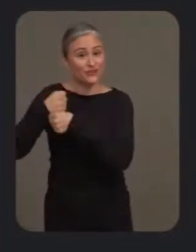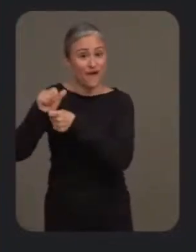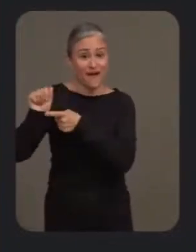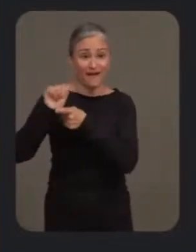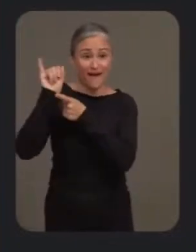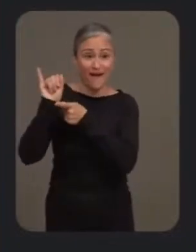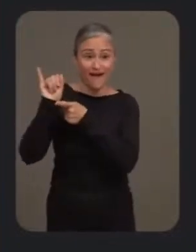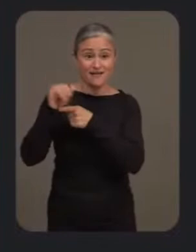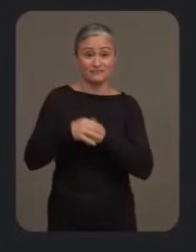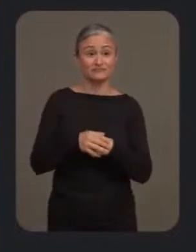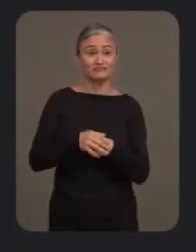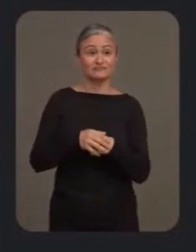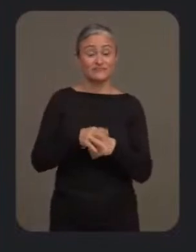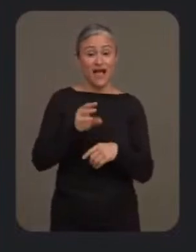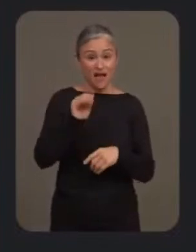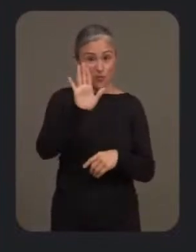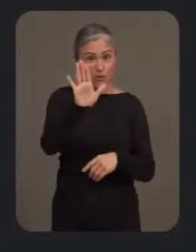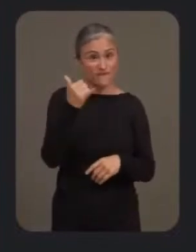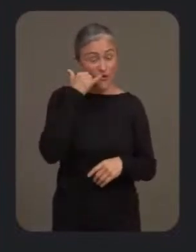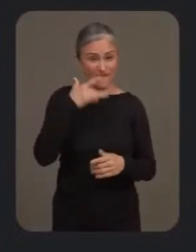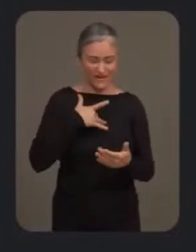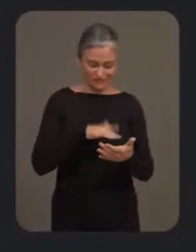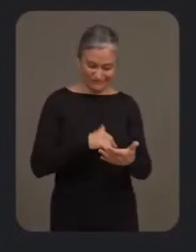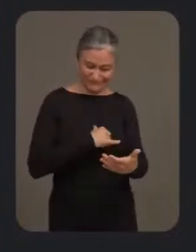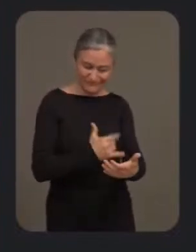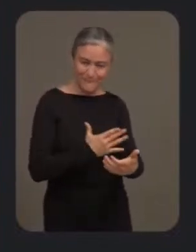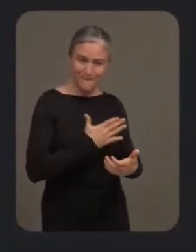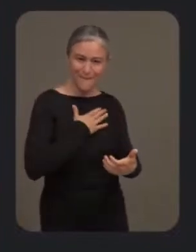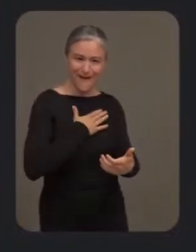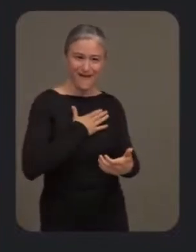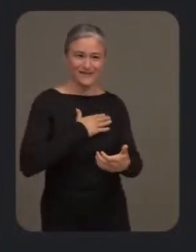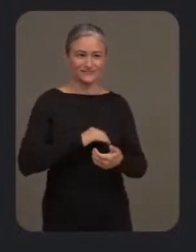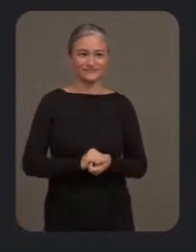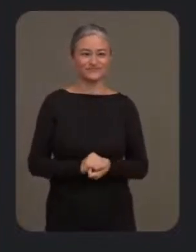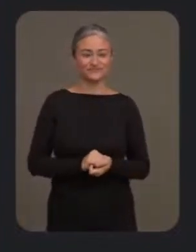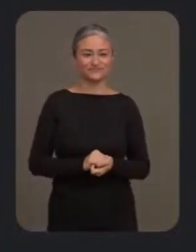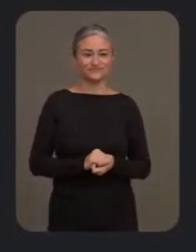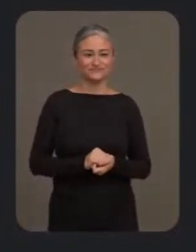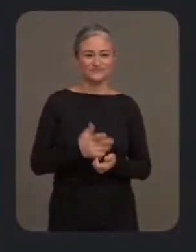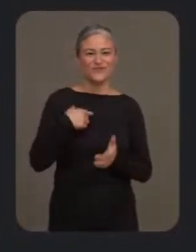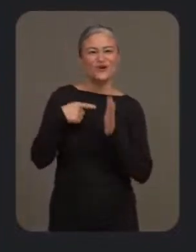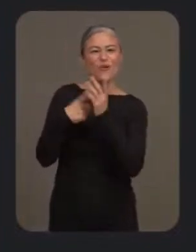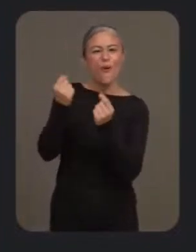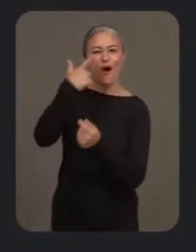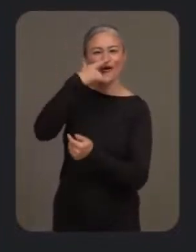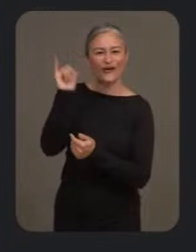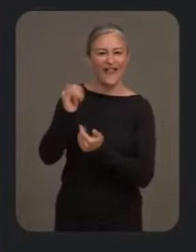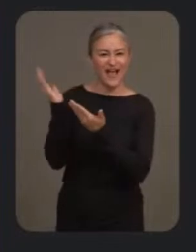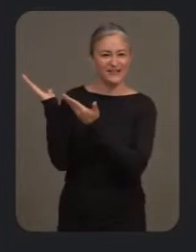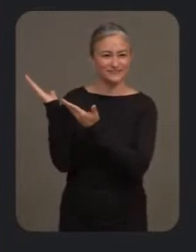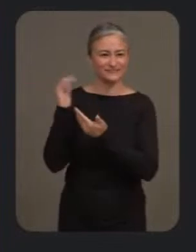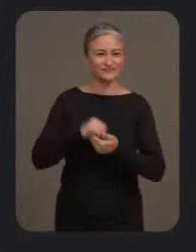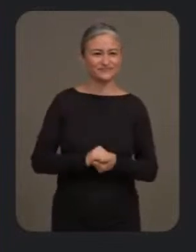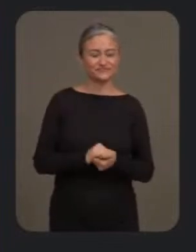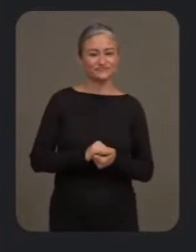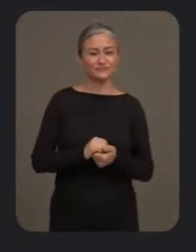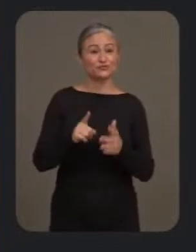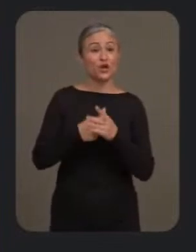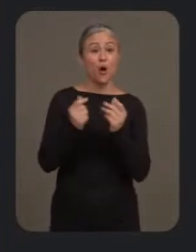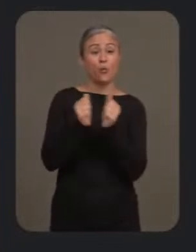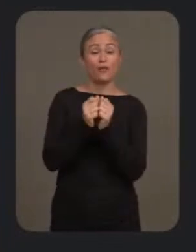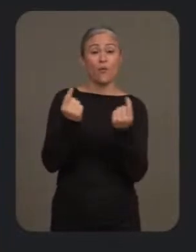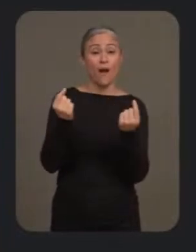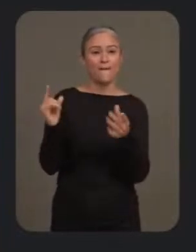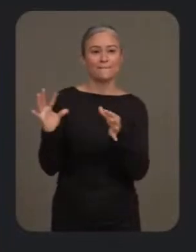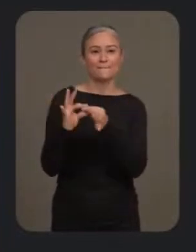AI, so your phone can feel even more personal. So let me show you what this looks like. To start, messages